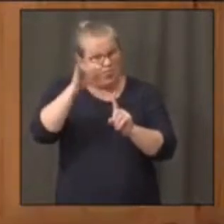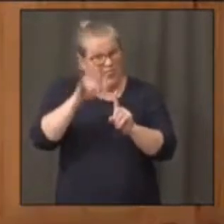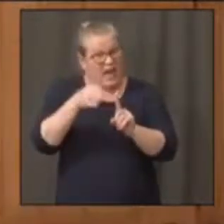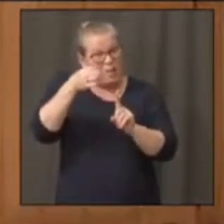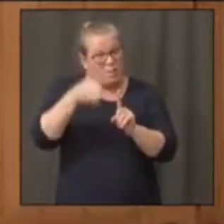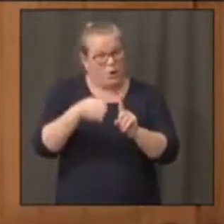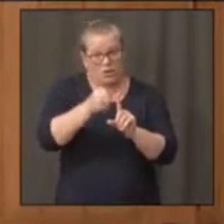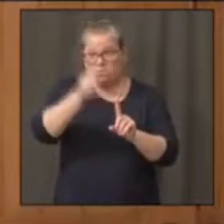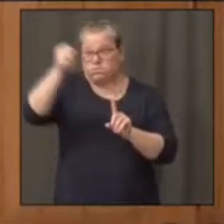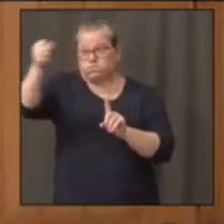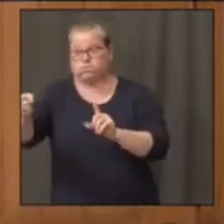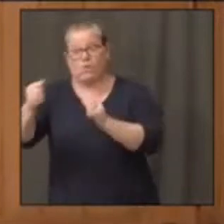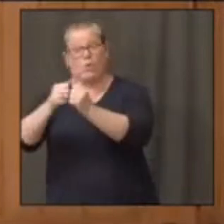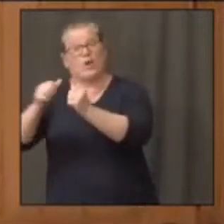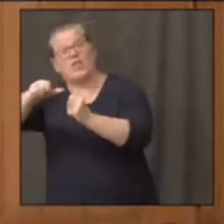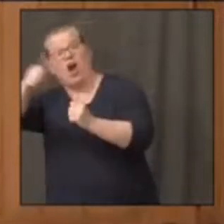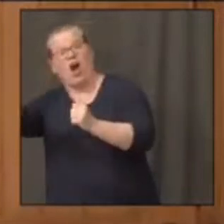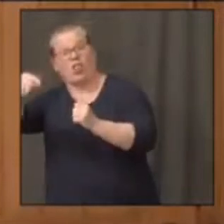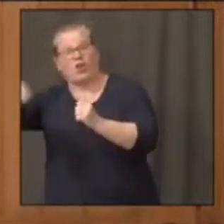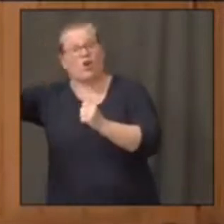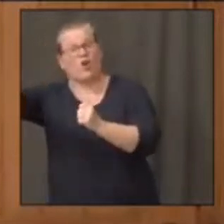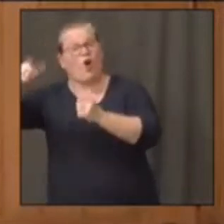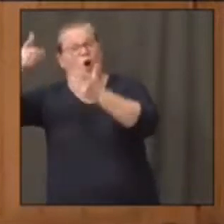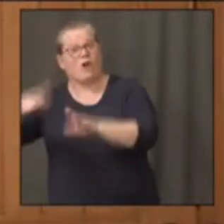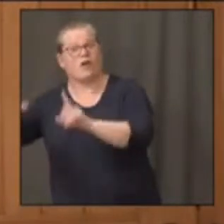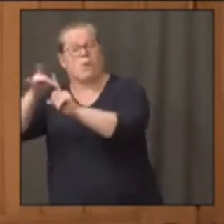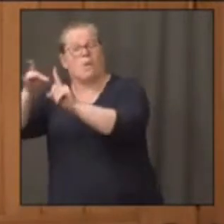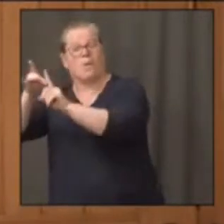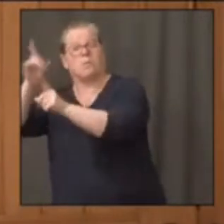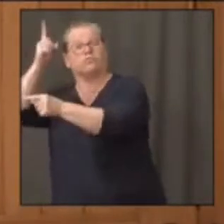As I mentioned, our DPH